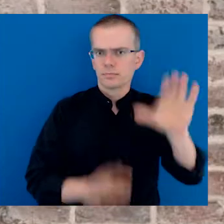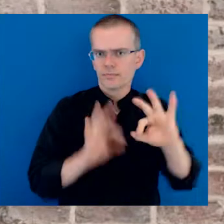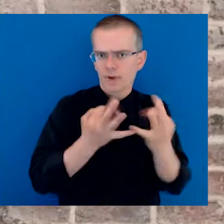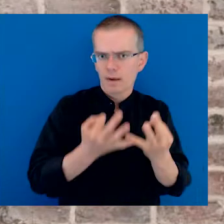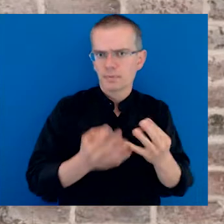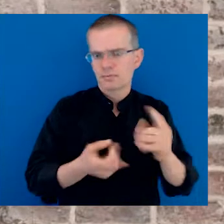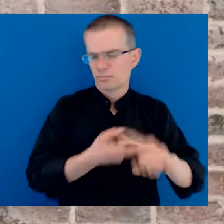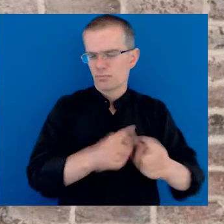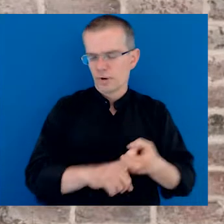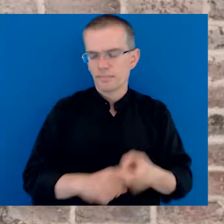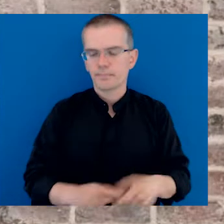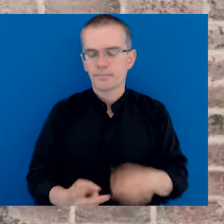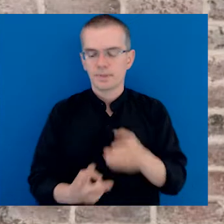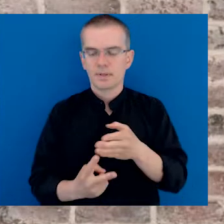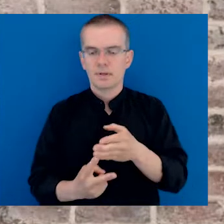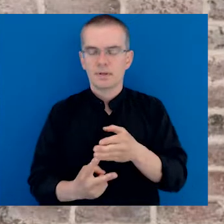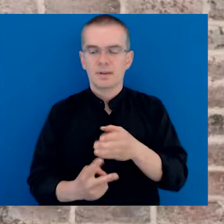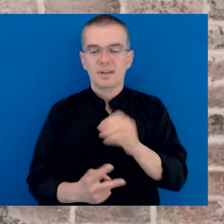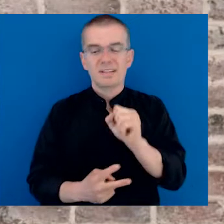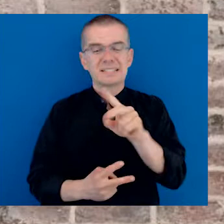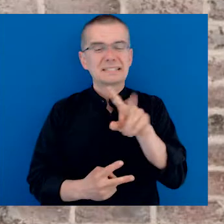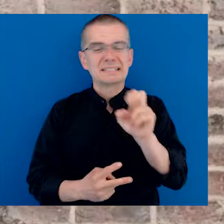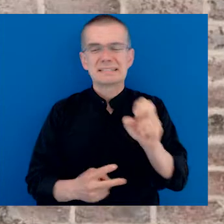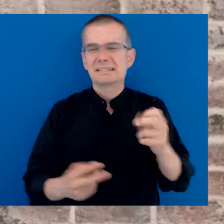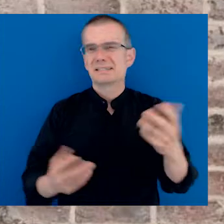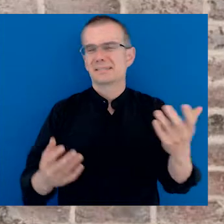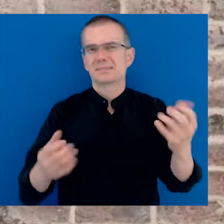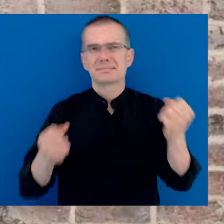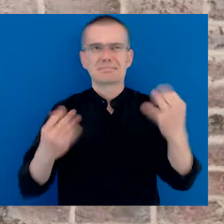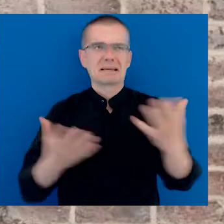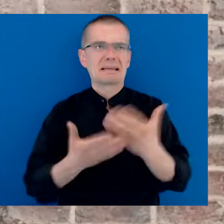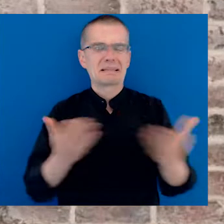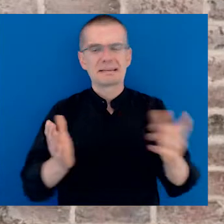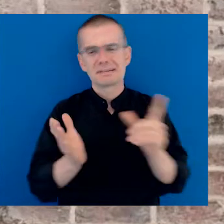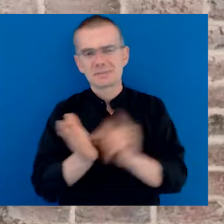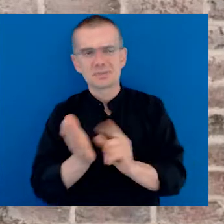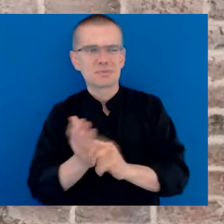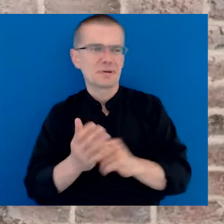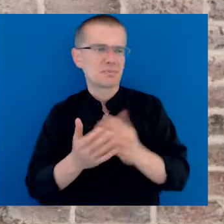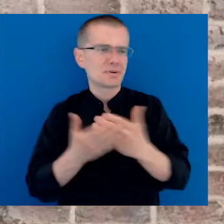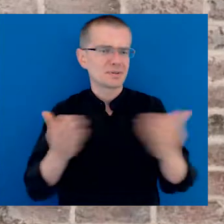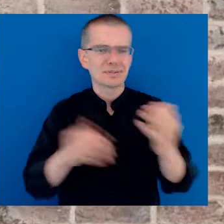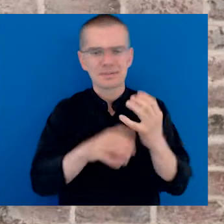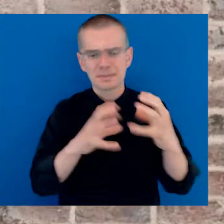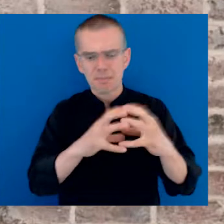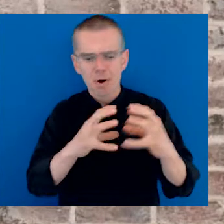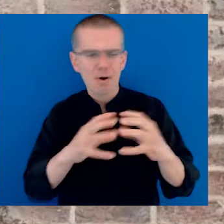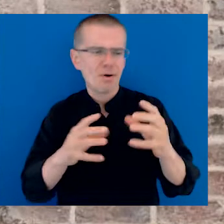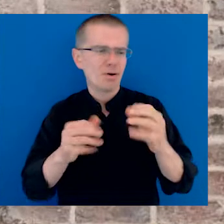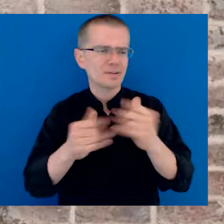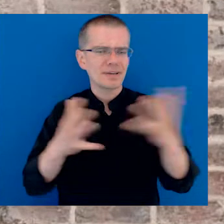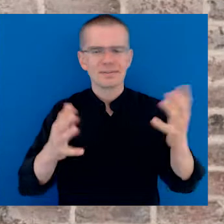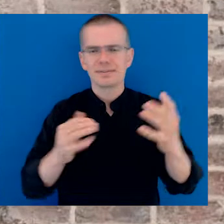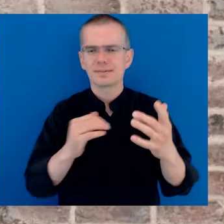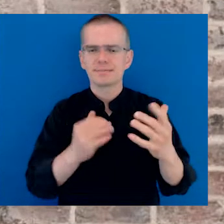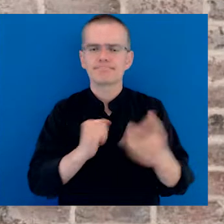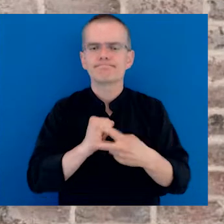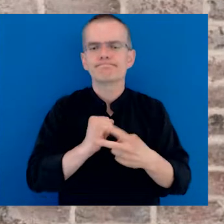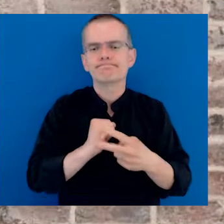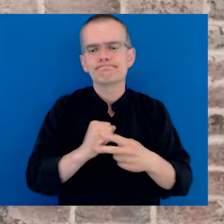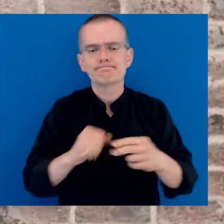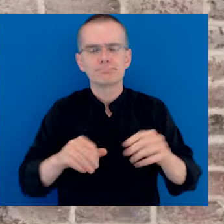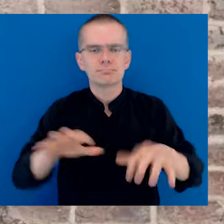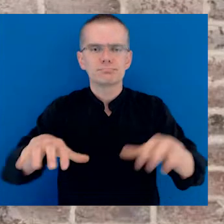Steve has, oh my goodness, memorabilia you wouldn't believe, has saved every article that's ever been written